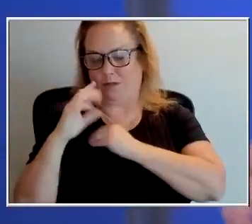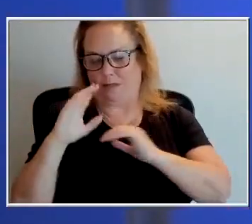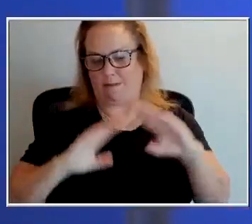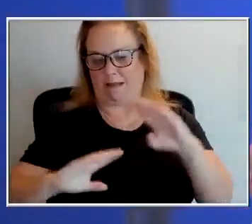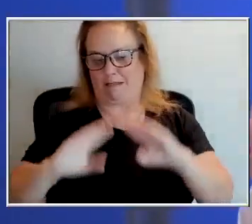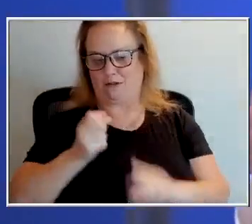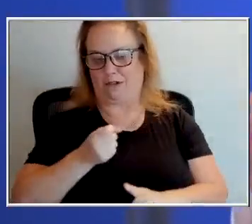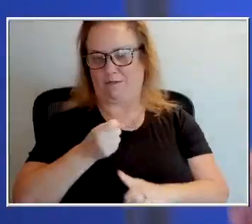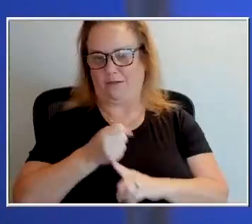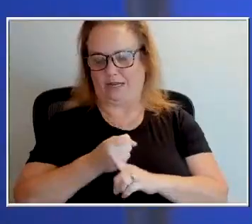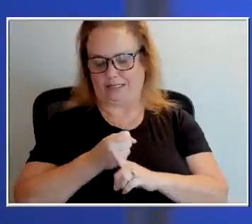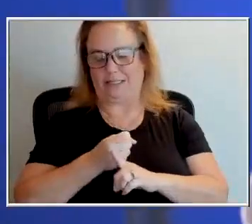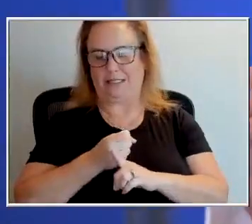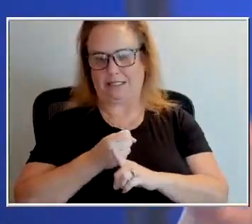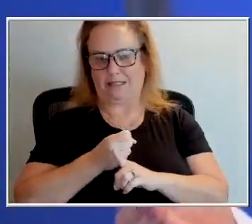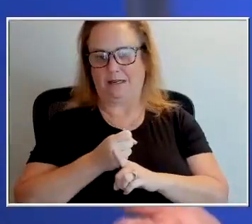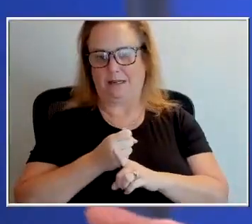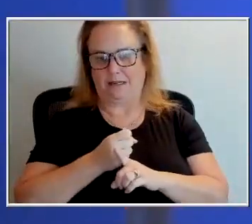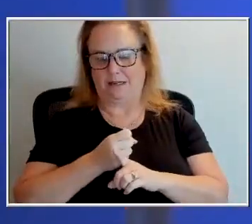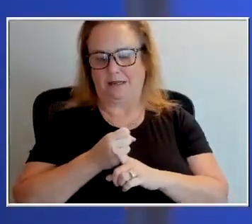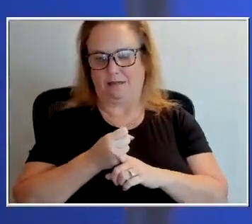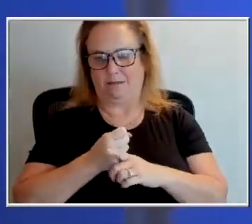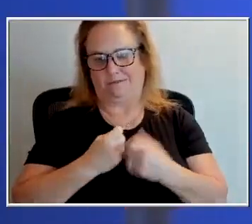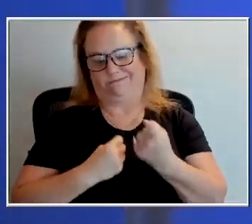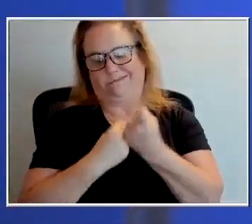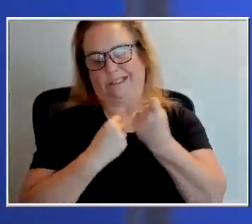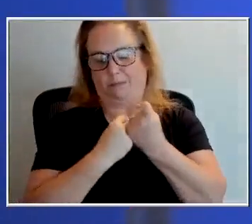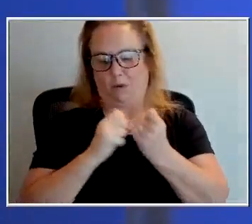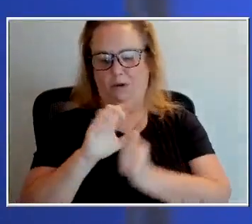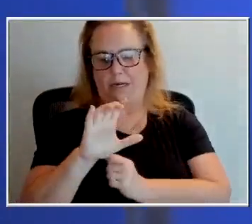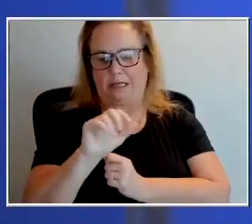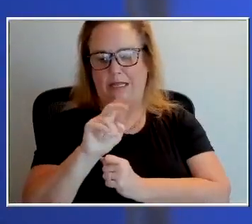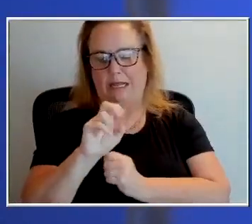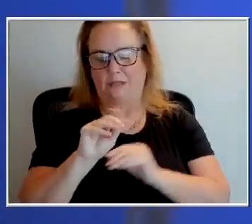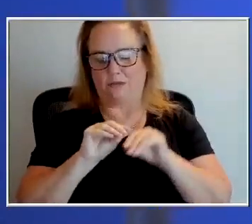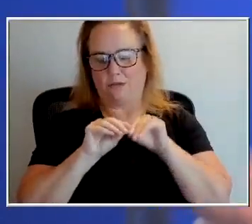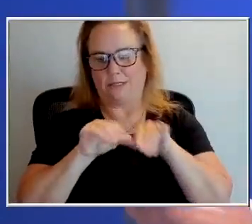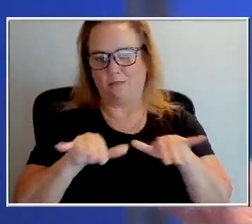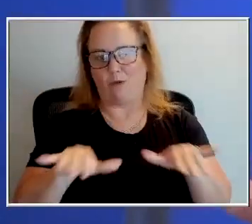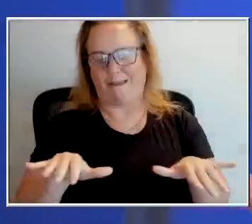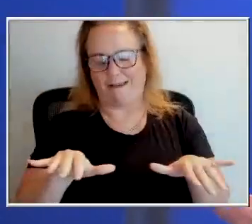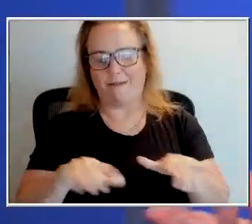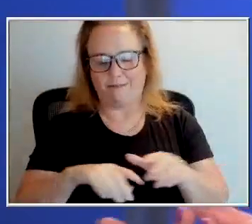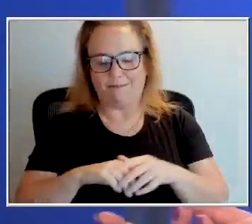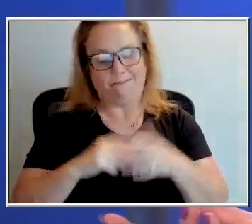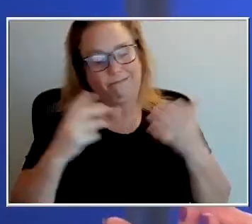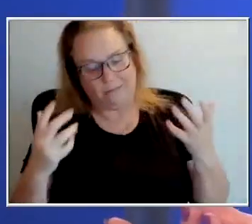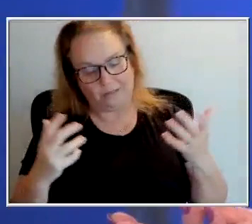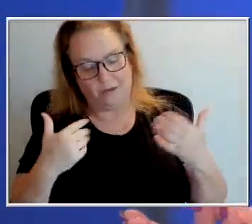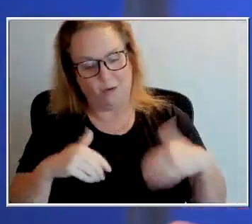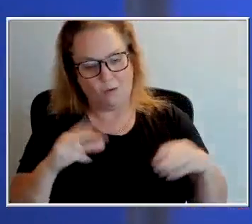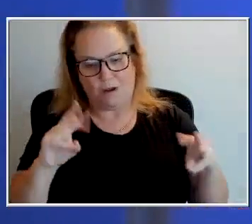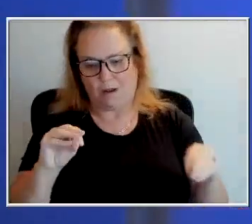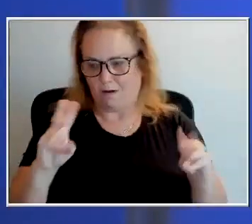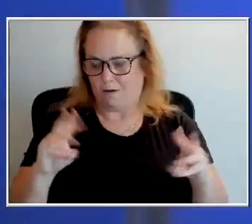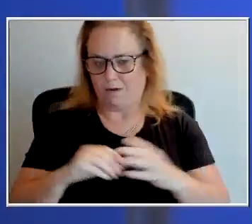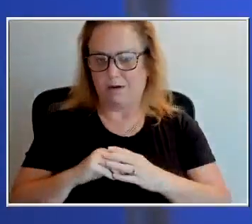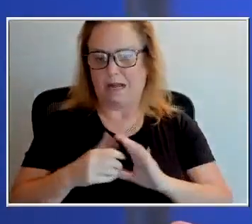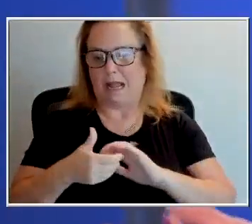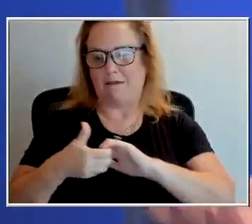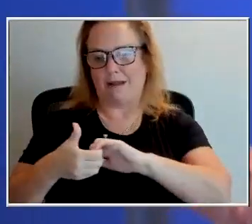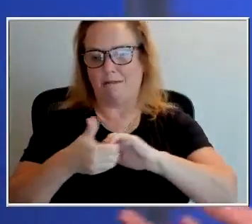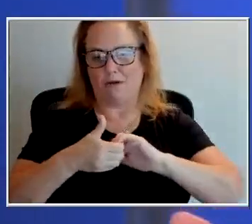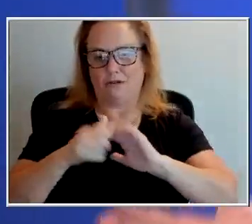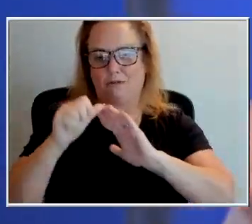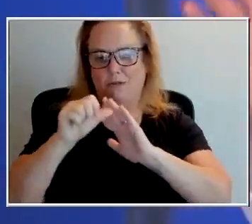for enabling the cancer to spread to the rest of the body. Wow. So having That's this partnership really amazing. with a surgeon